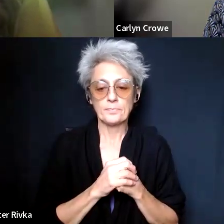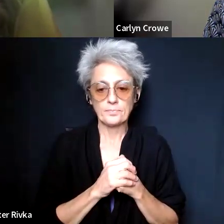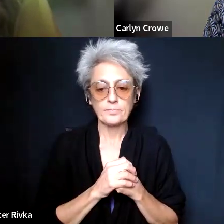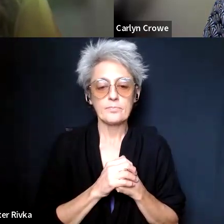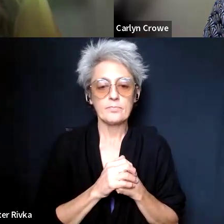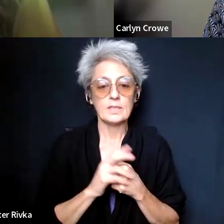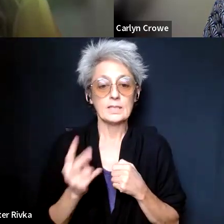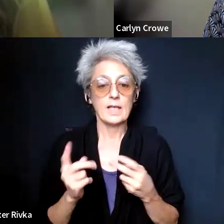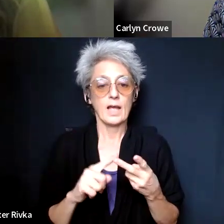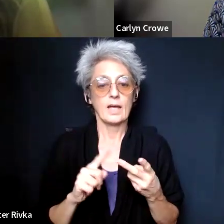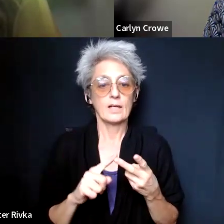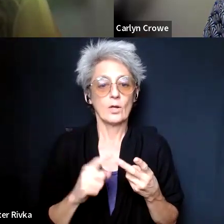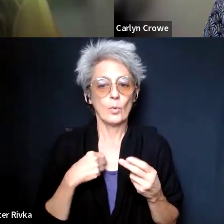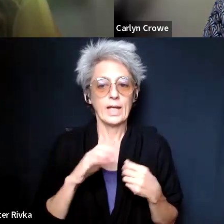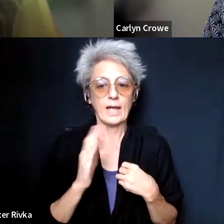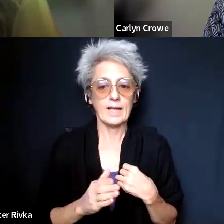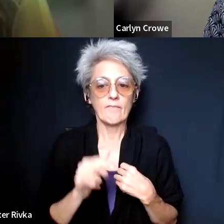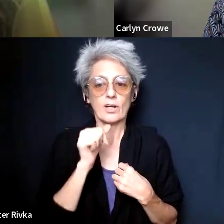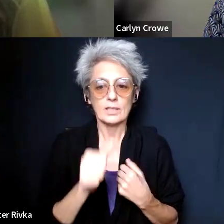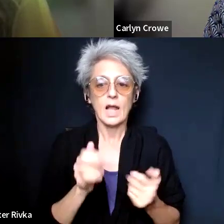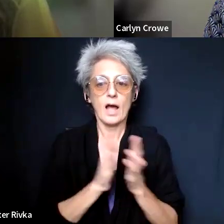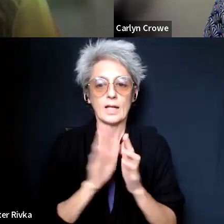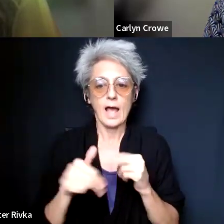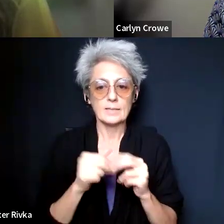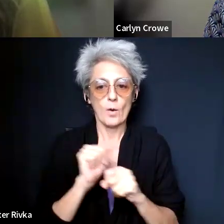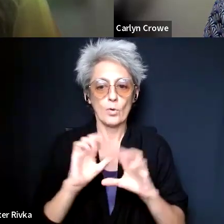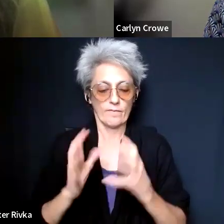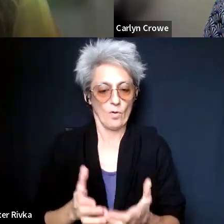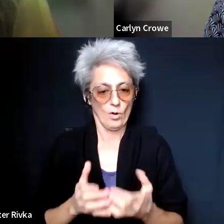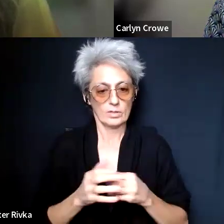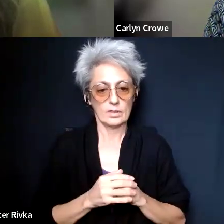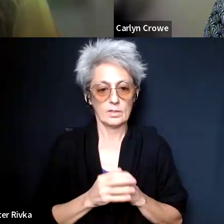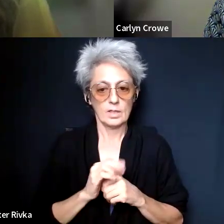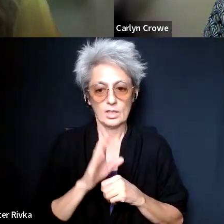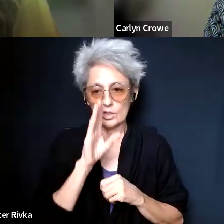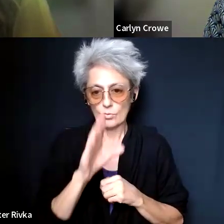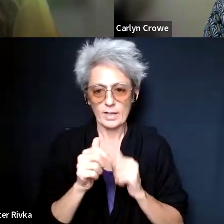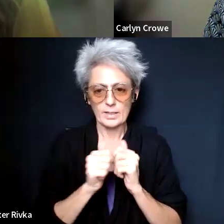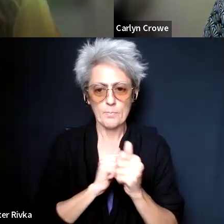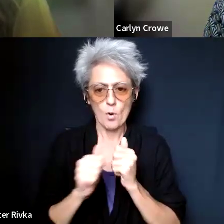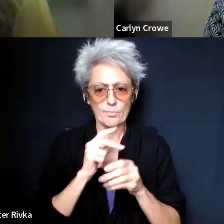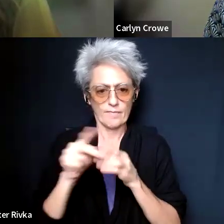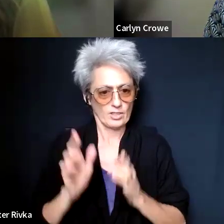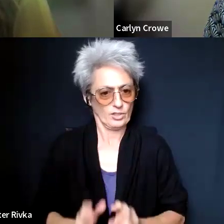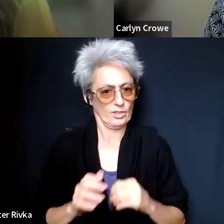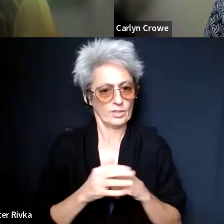never not ask a question about workforce and direct support professionals, because they are so essential